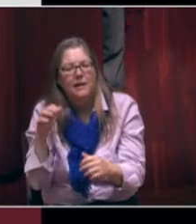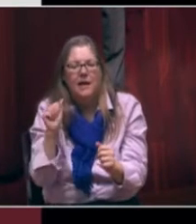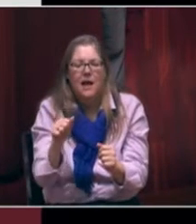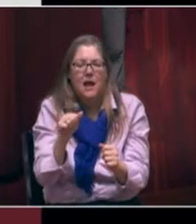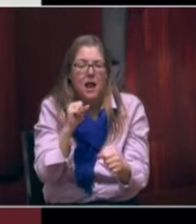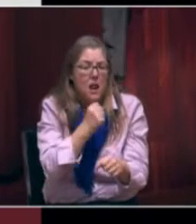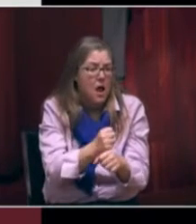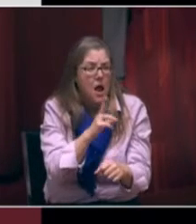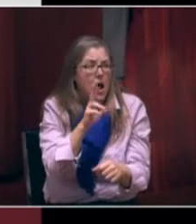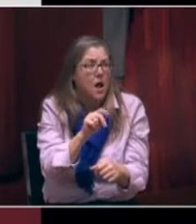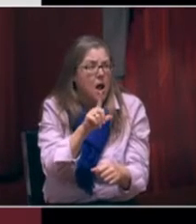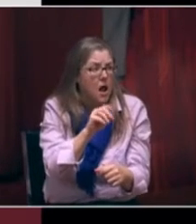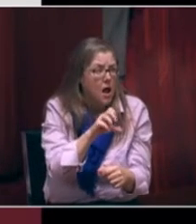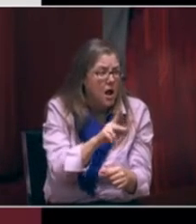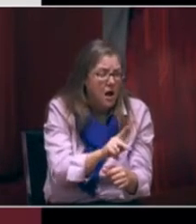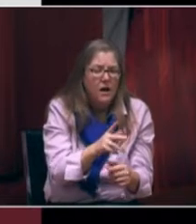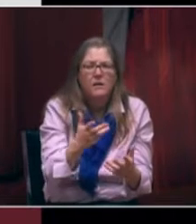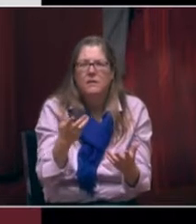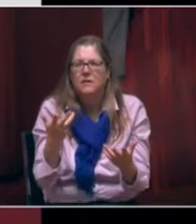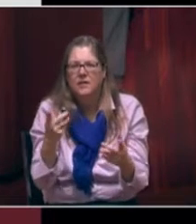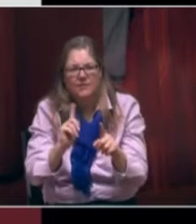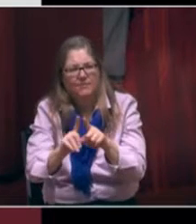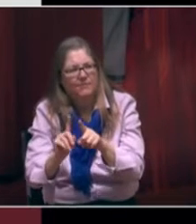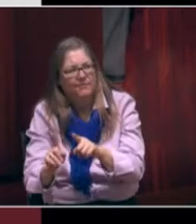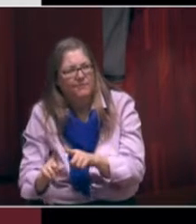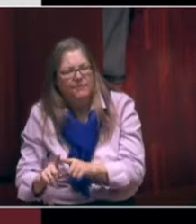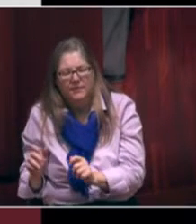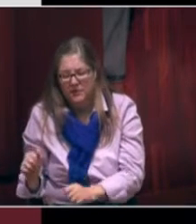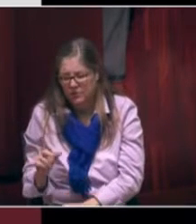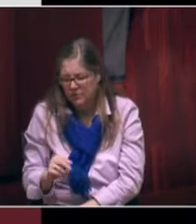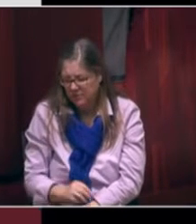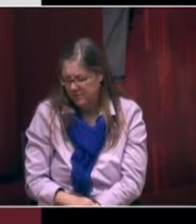are groups of records. Right now,